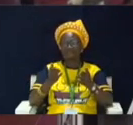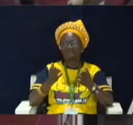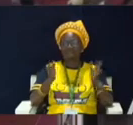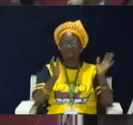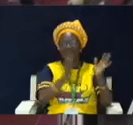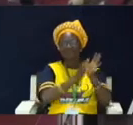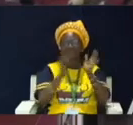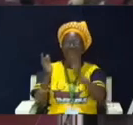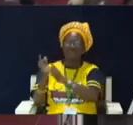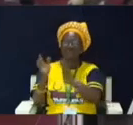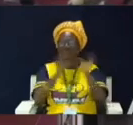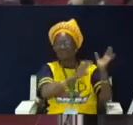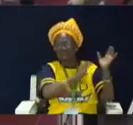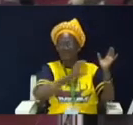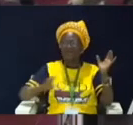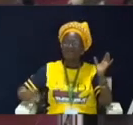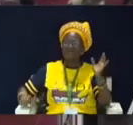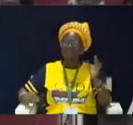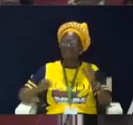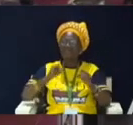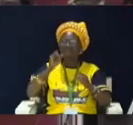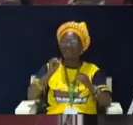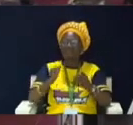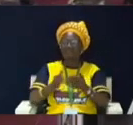Jesus Christ is simply saying,